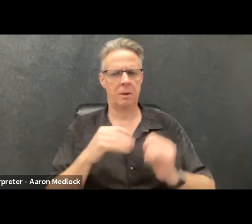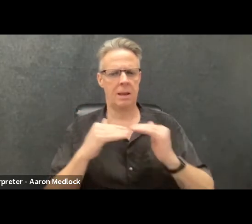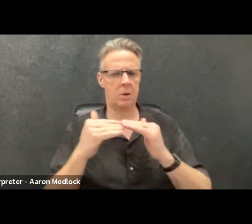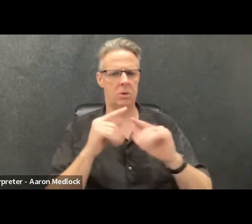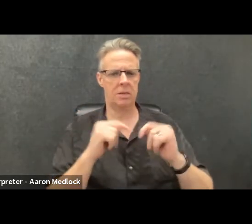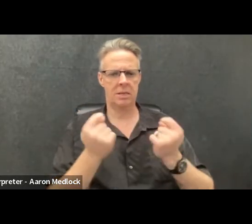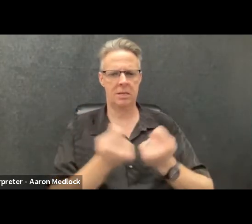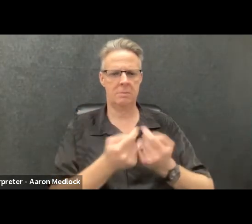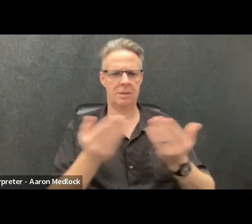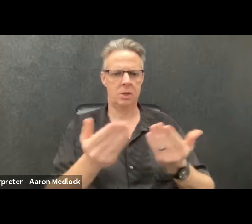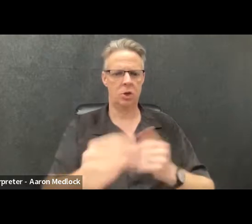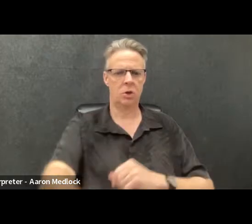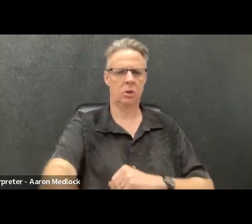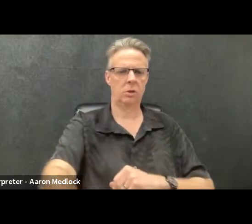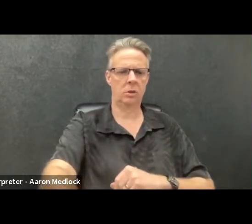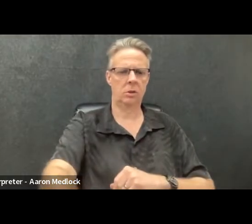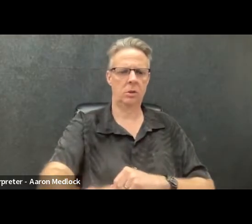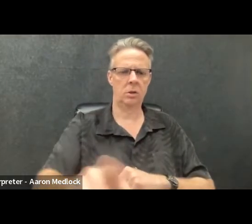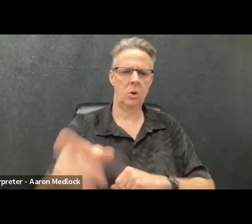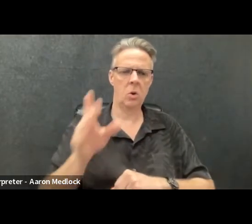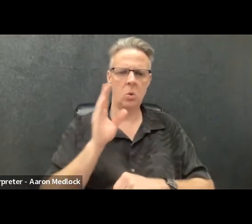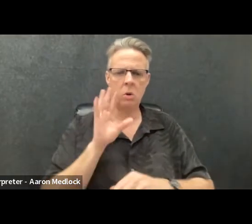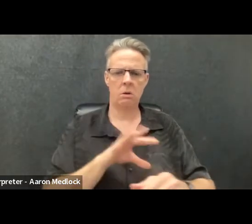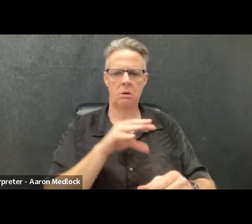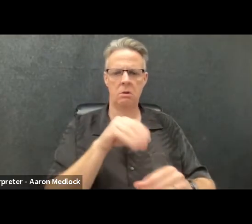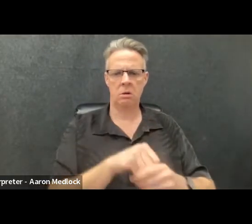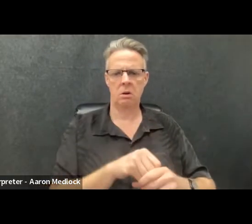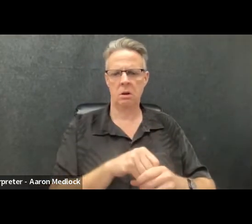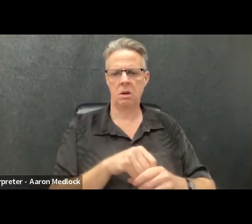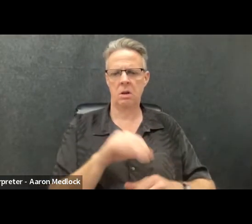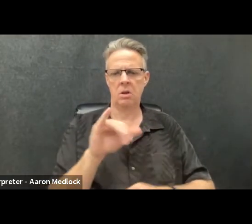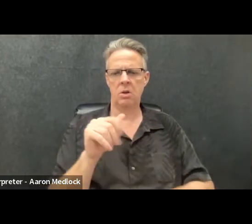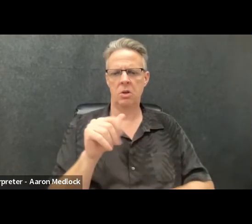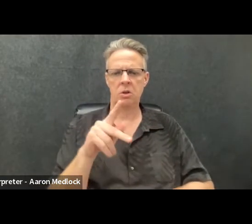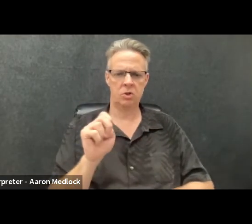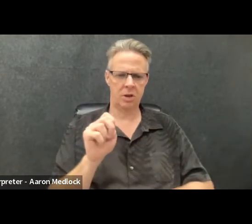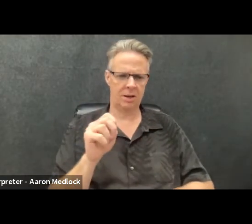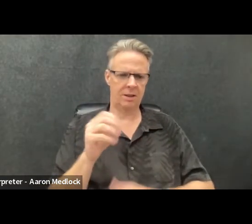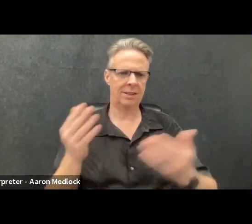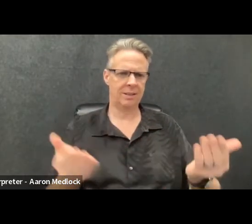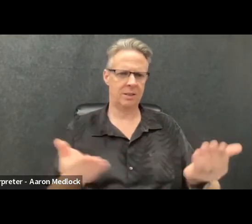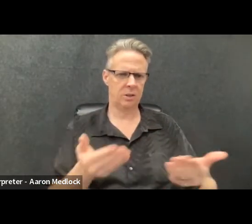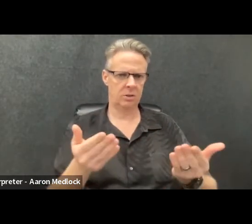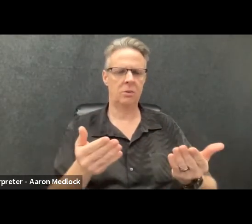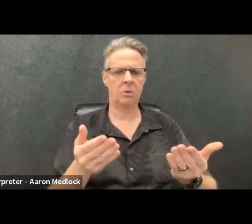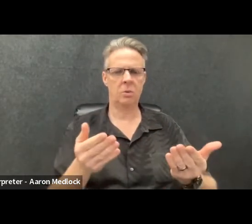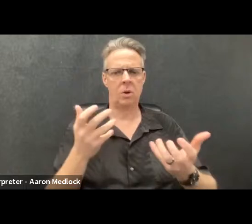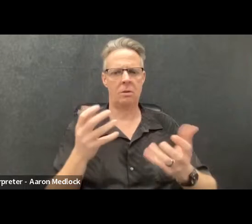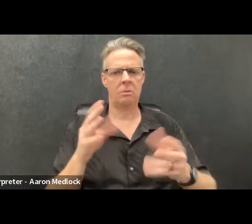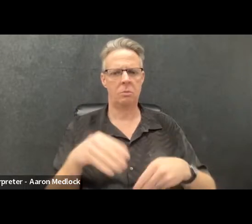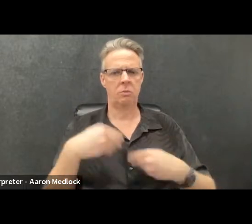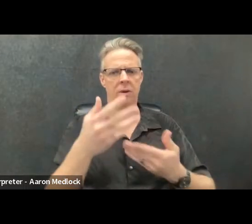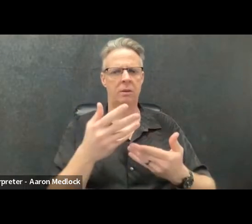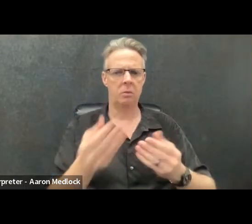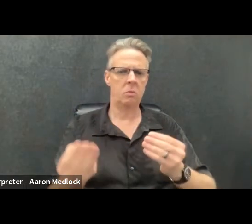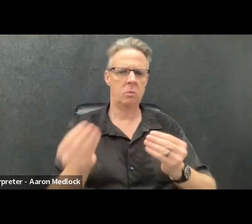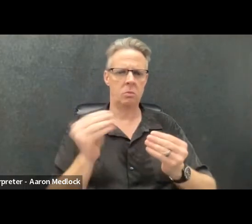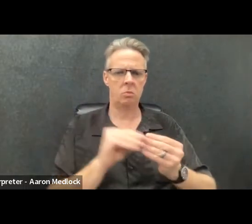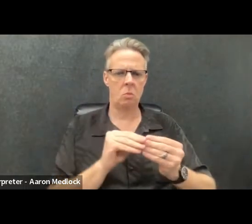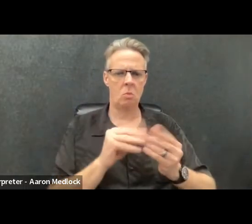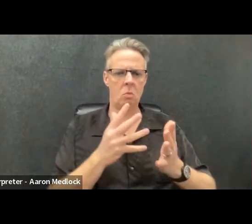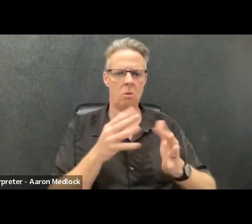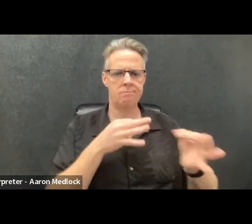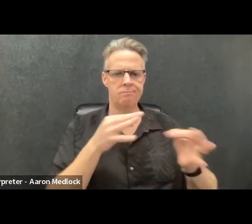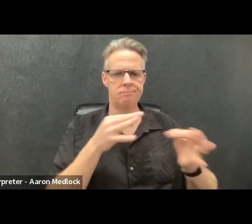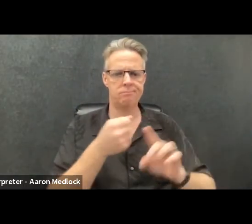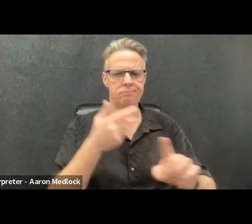is here with us and is going to participate in our breakout groups. But Jake is here who wants to provide a bit more context to the